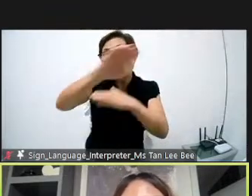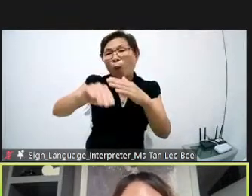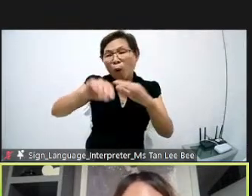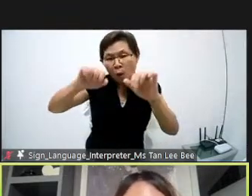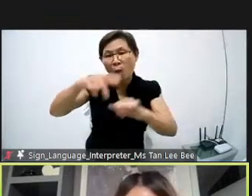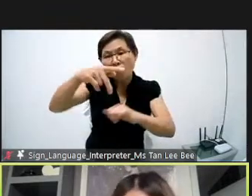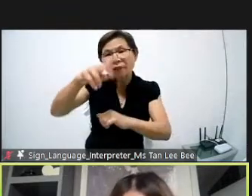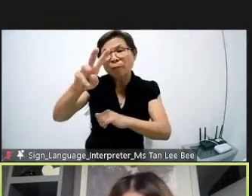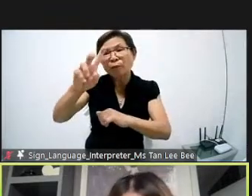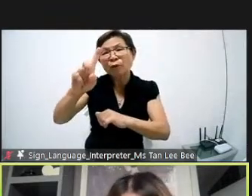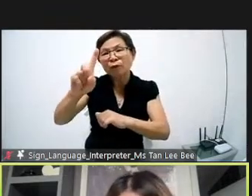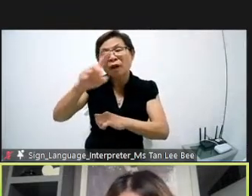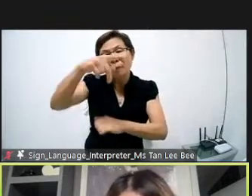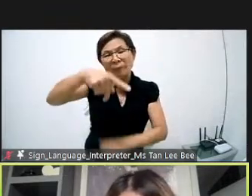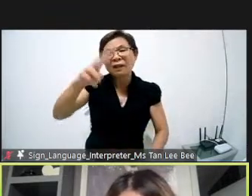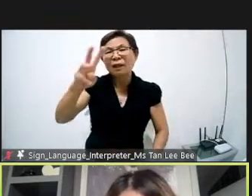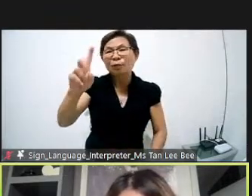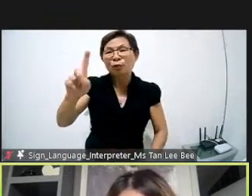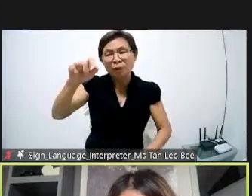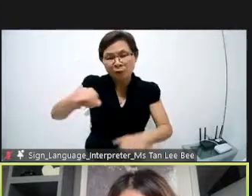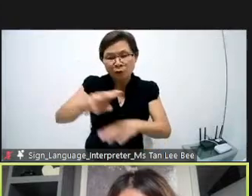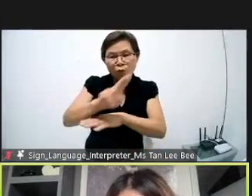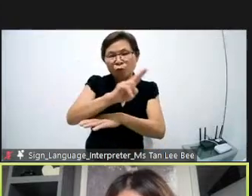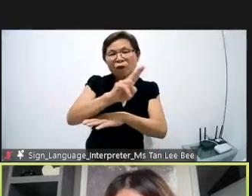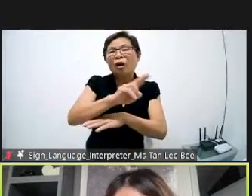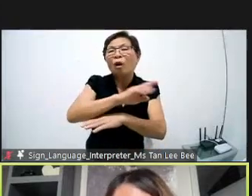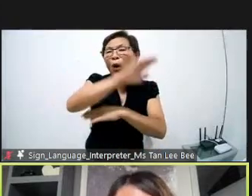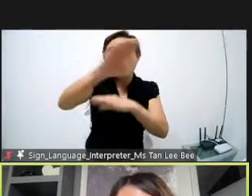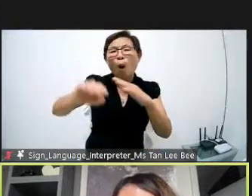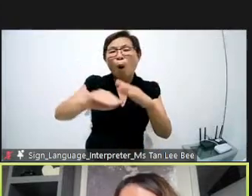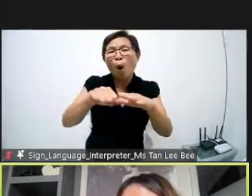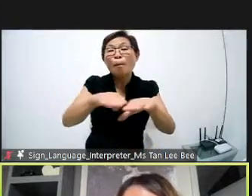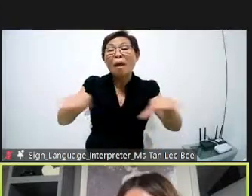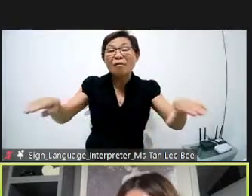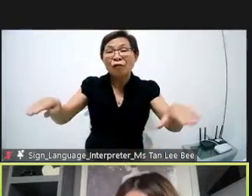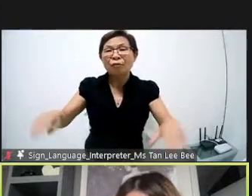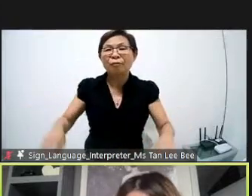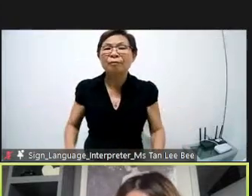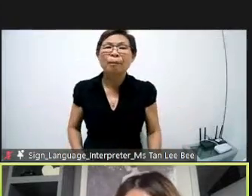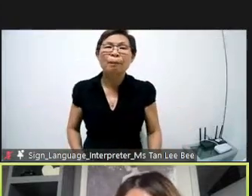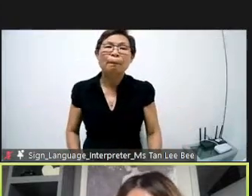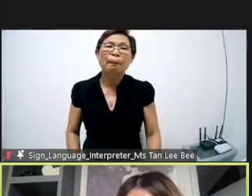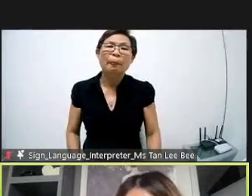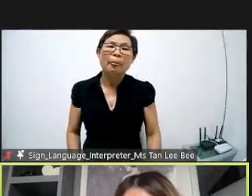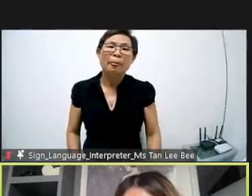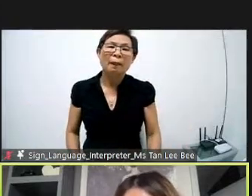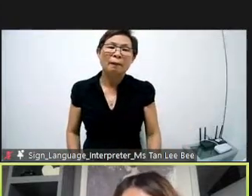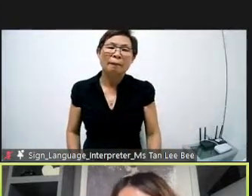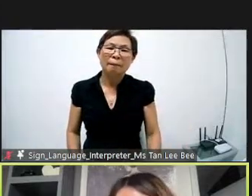For example, this is the voice labeling platform,